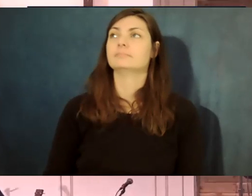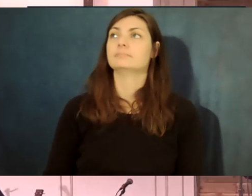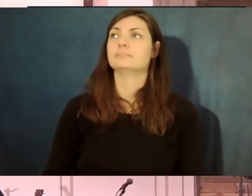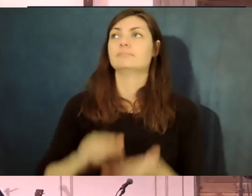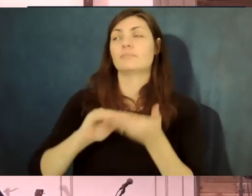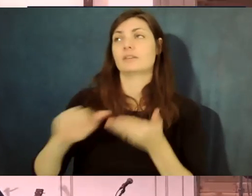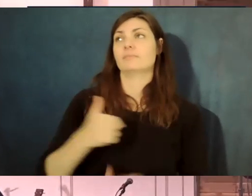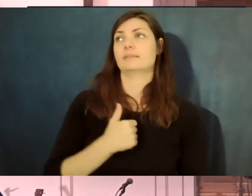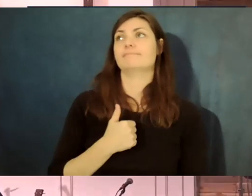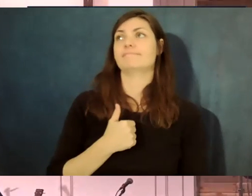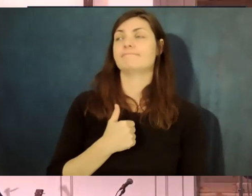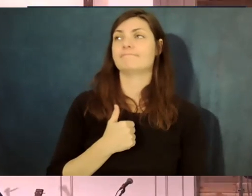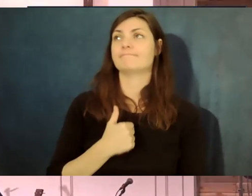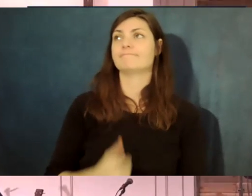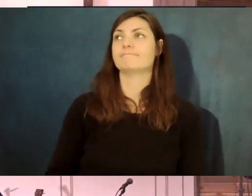forgive me